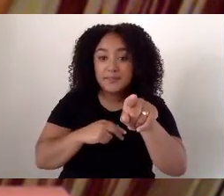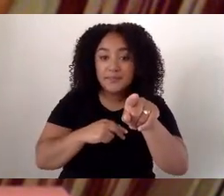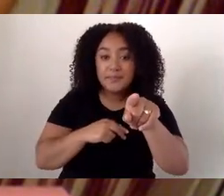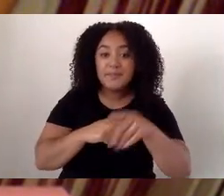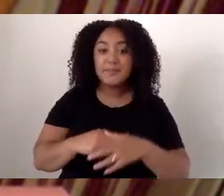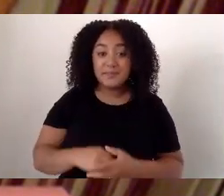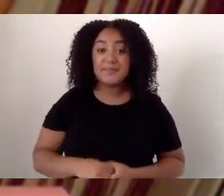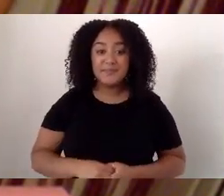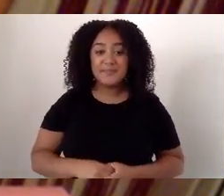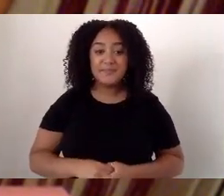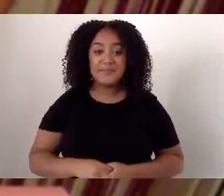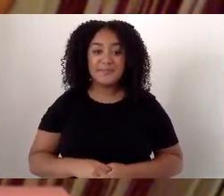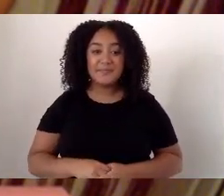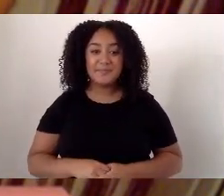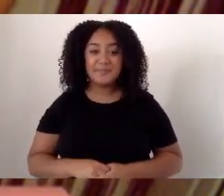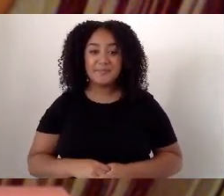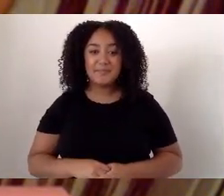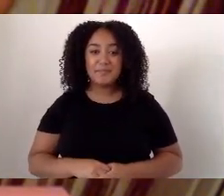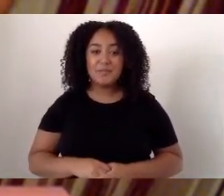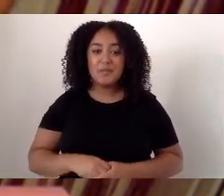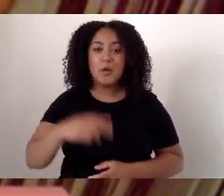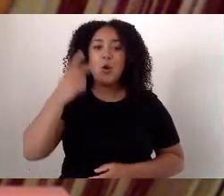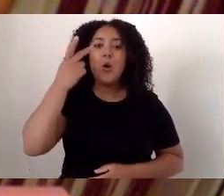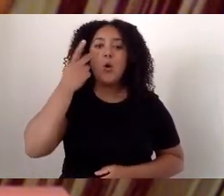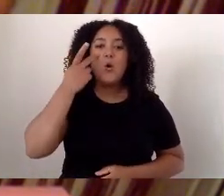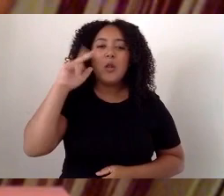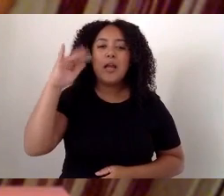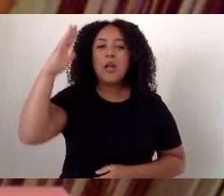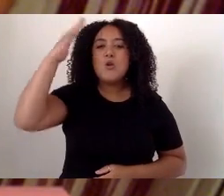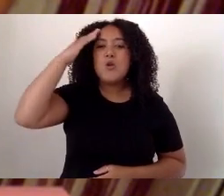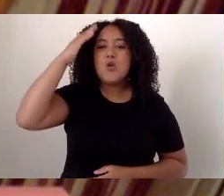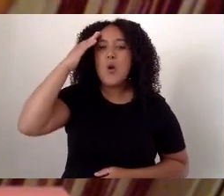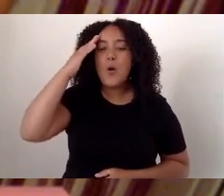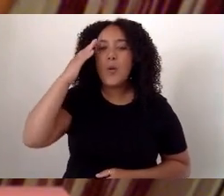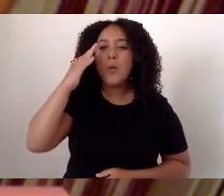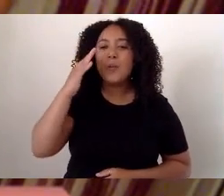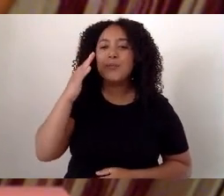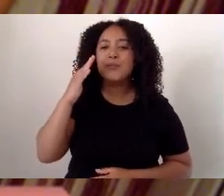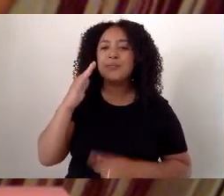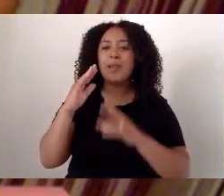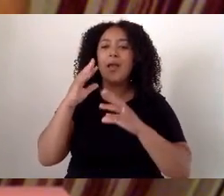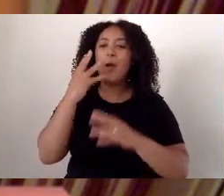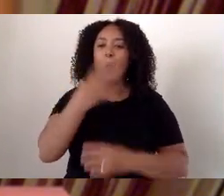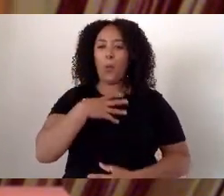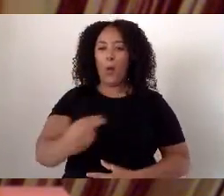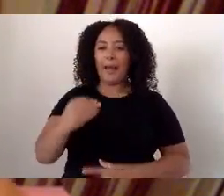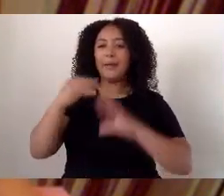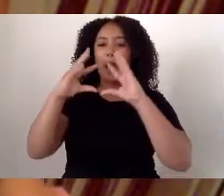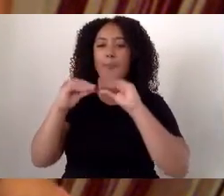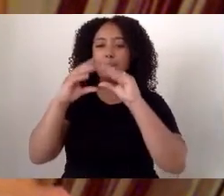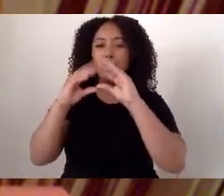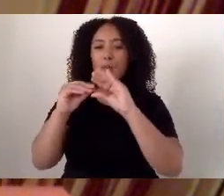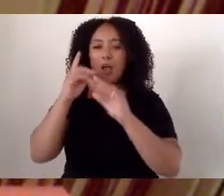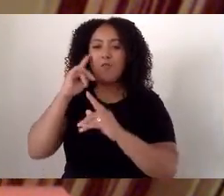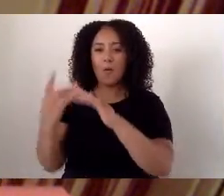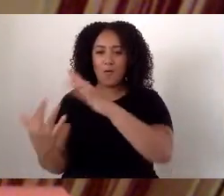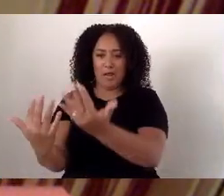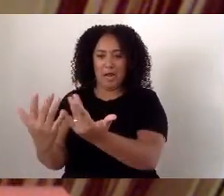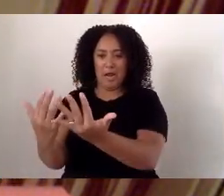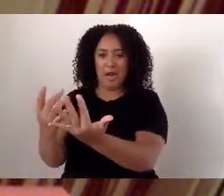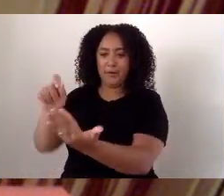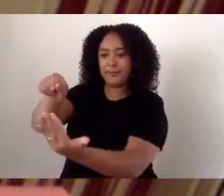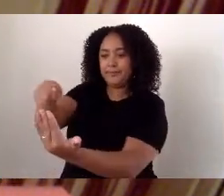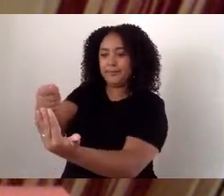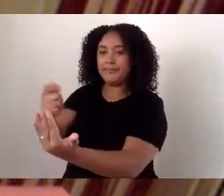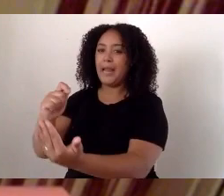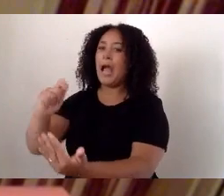like this. It looks like a marshmallow that sat on a really hot surface, melted a little bit. I'm going to create a little